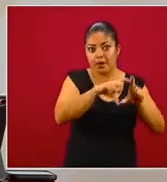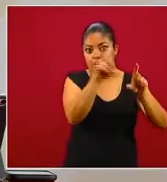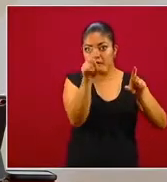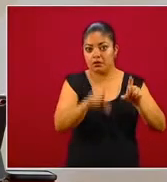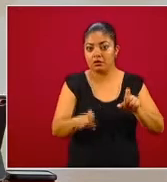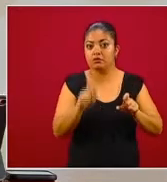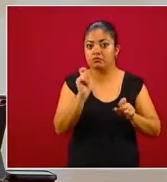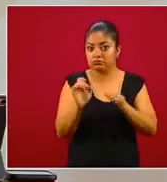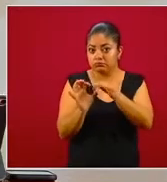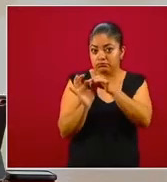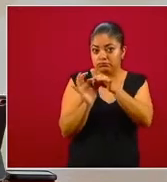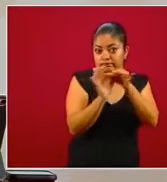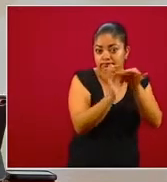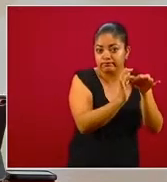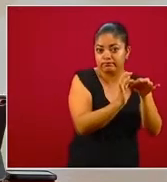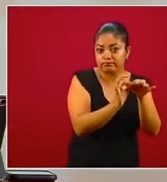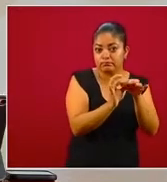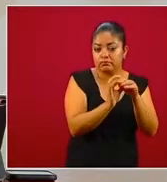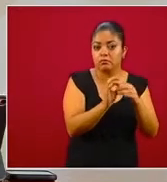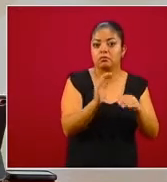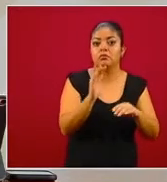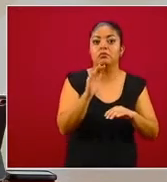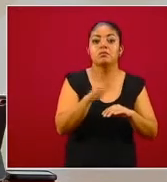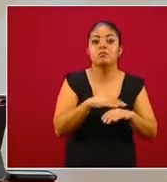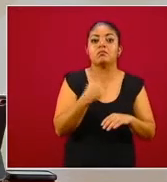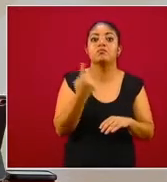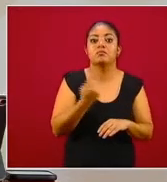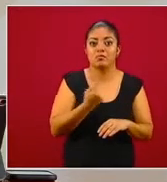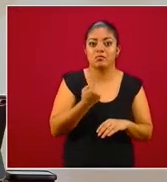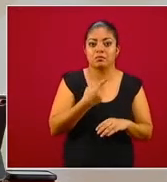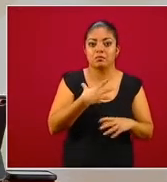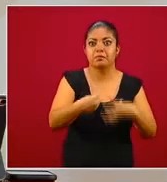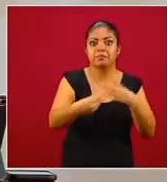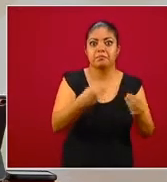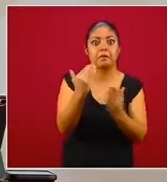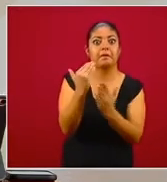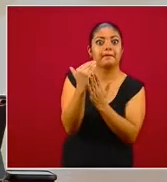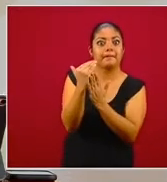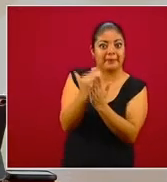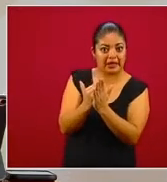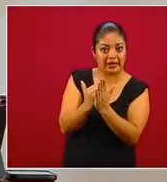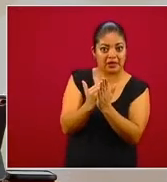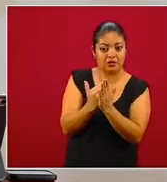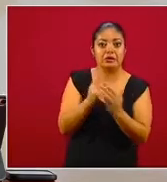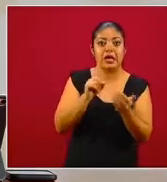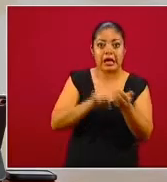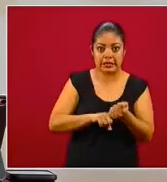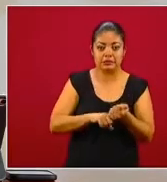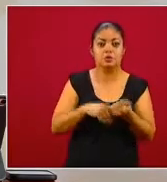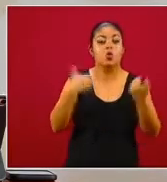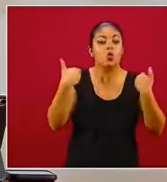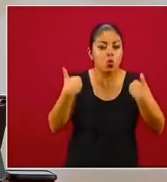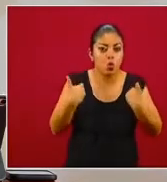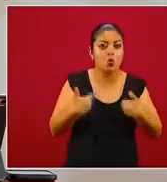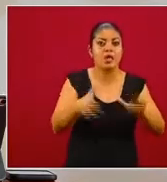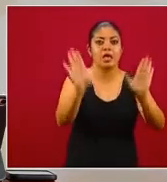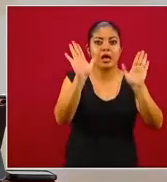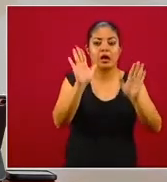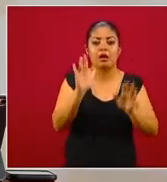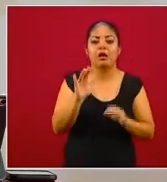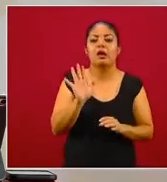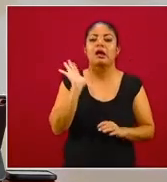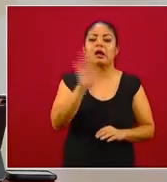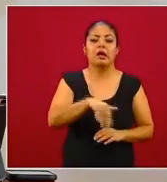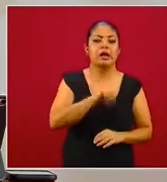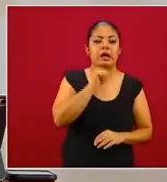Mexicans de in having reducir la cantidad de reduced the rate contagio. of contagion Hoy ya lo compared que to nos what hubiera would have ocurrido occurred si no se if hubiera